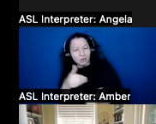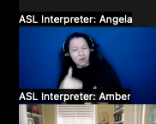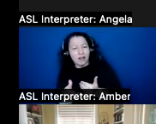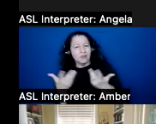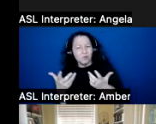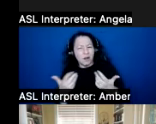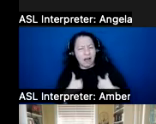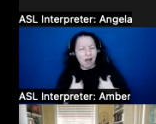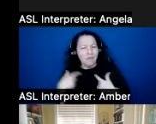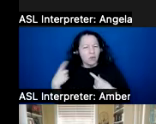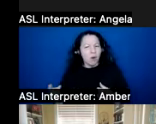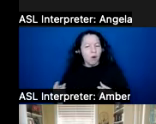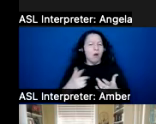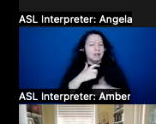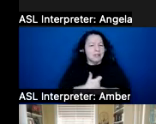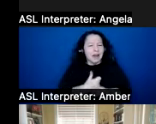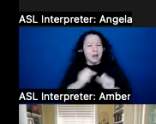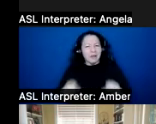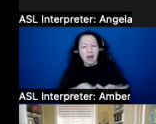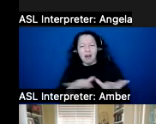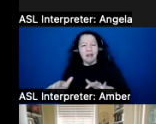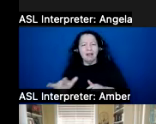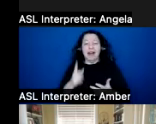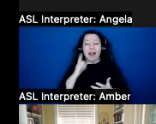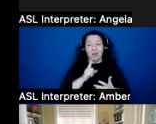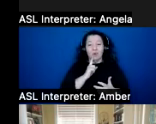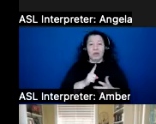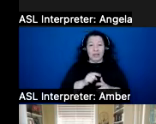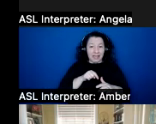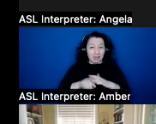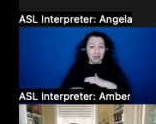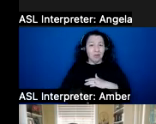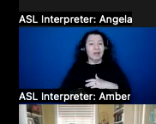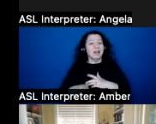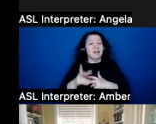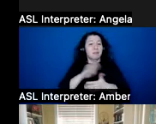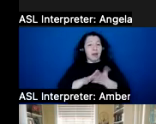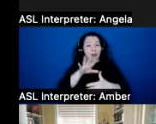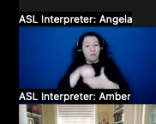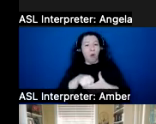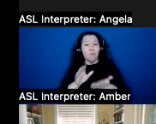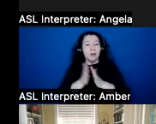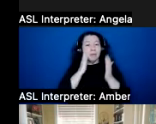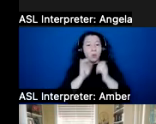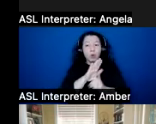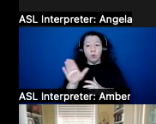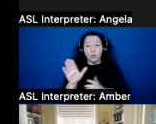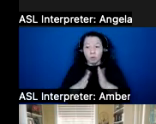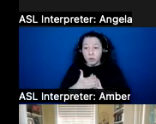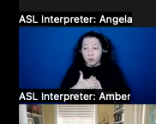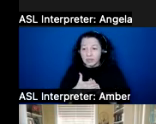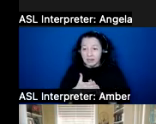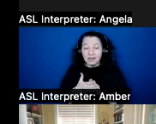and just, yeah. So I really think that hands-on and getting to know the system or getting to know your community,